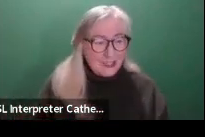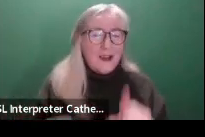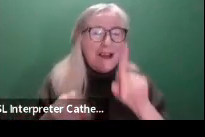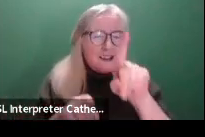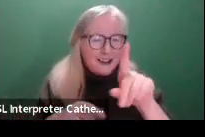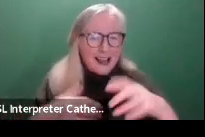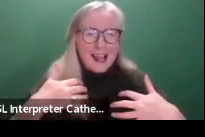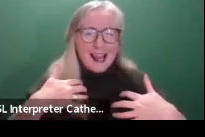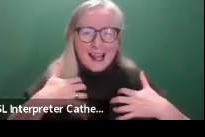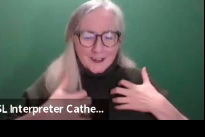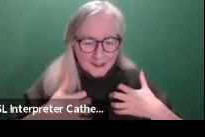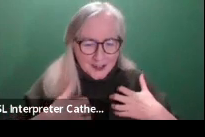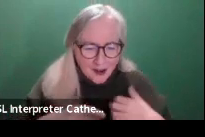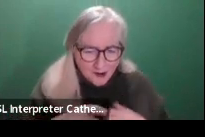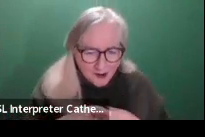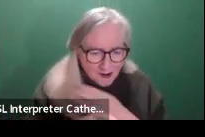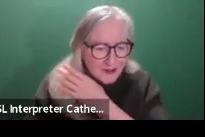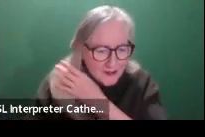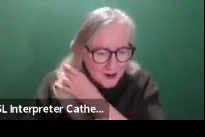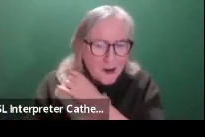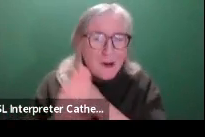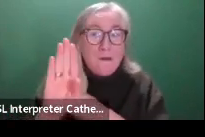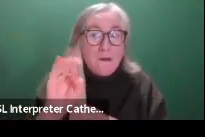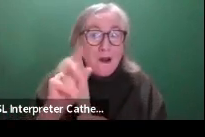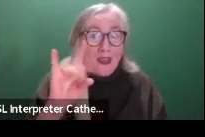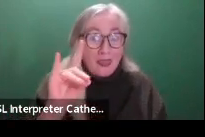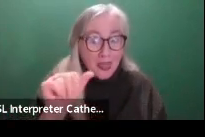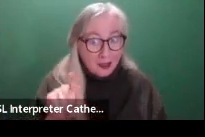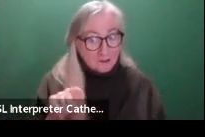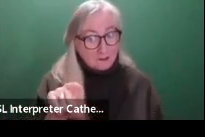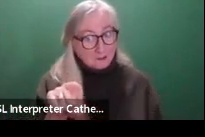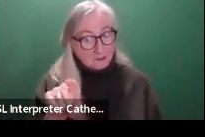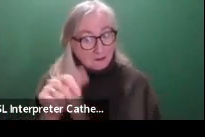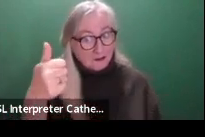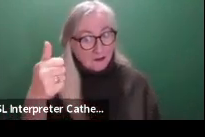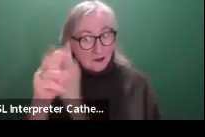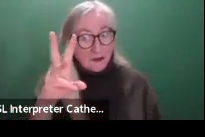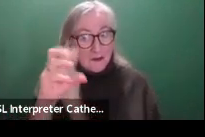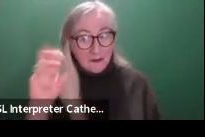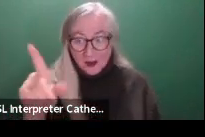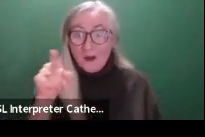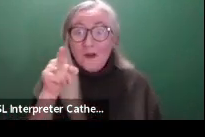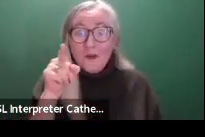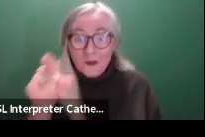interesting is, and there's also Bertha, all good. Wow, you're very lucky then.